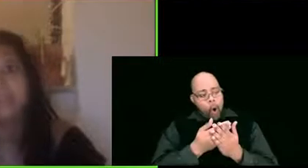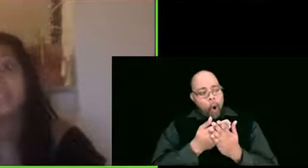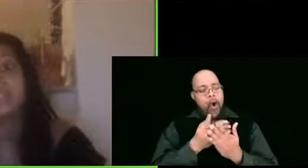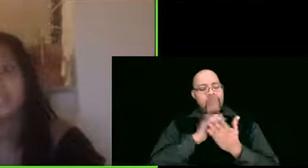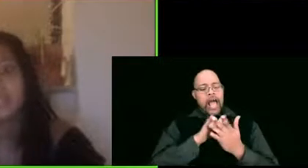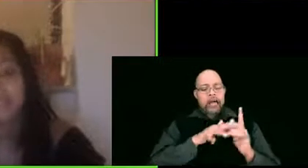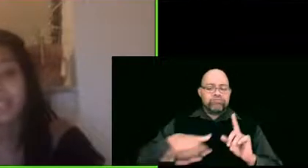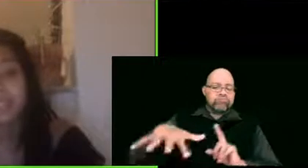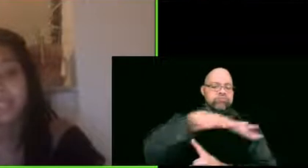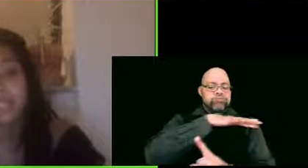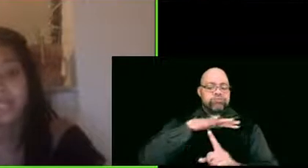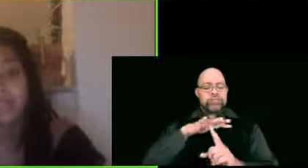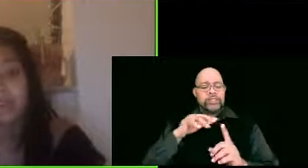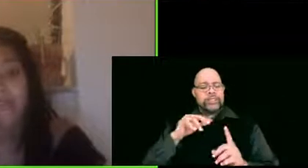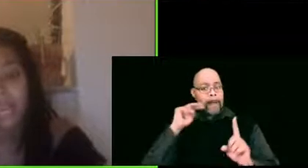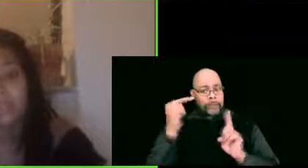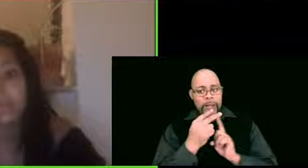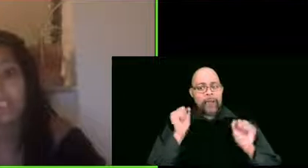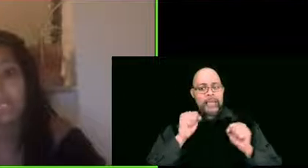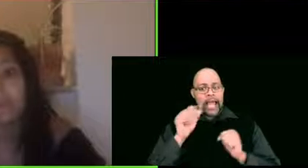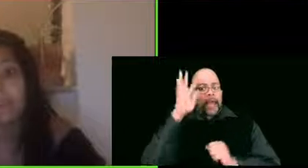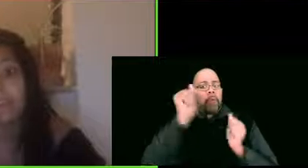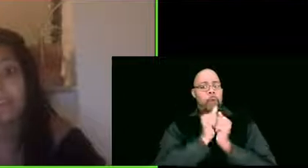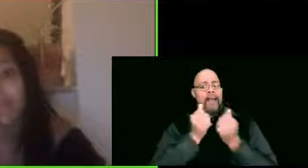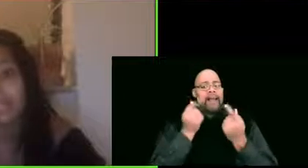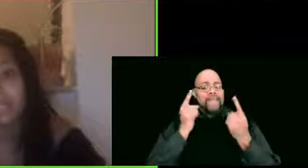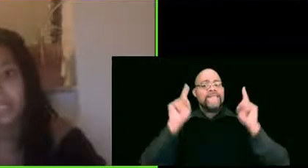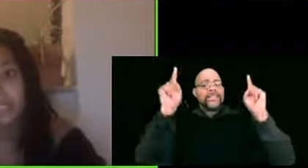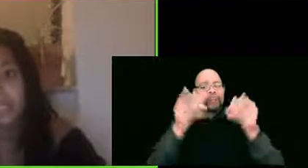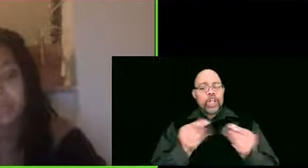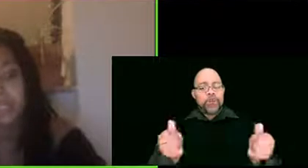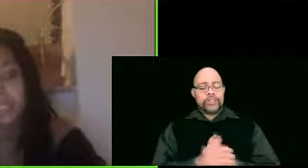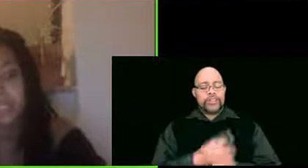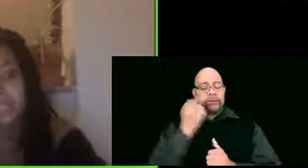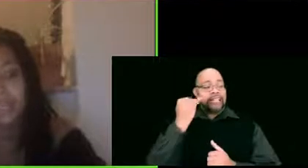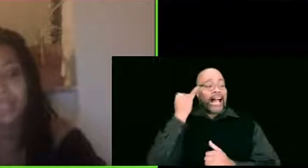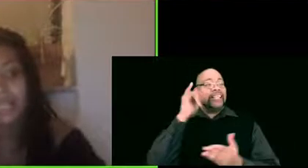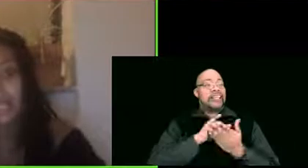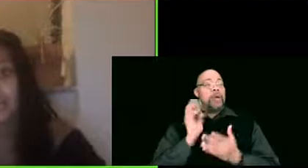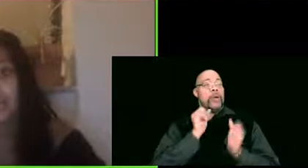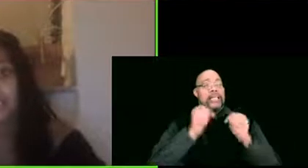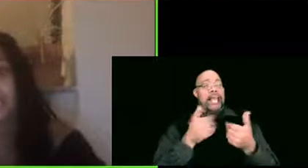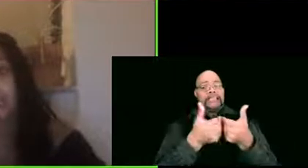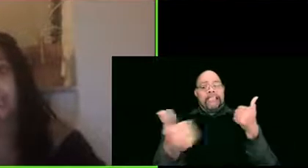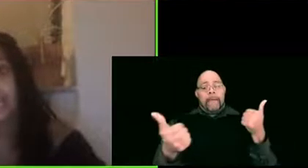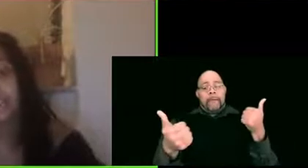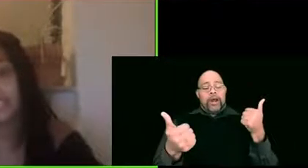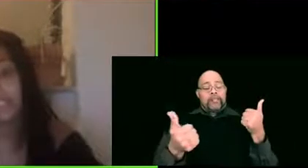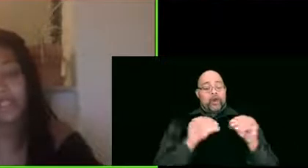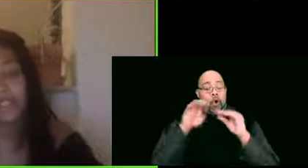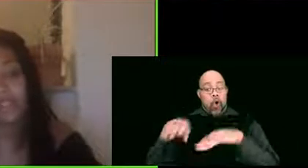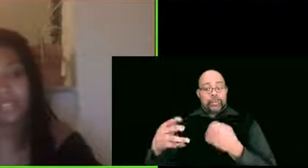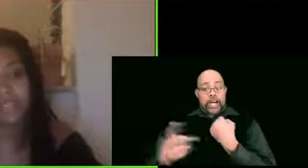understand all of these global perspectives that we'll be able to actually come up with effective solutions, because the idea that we can